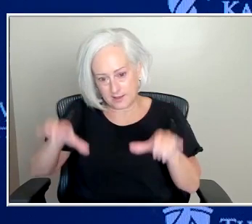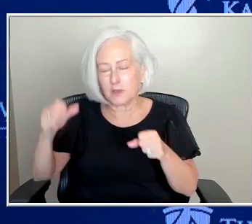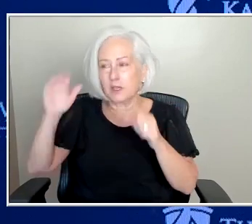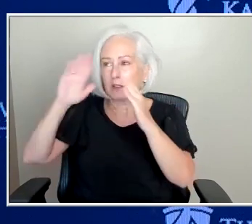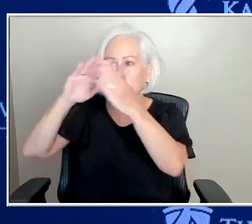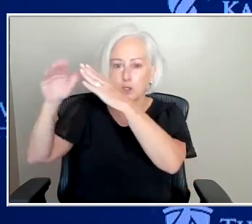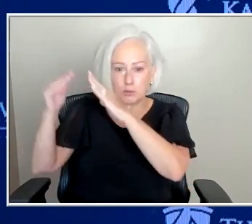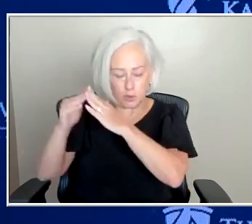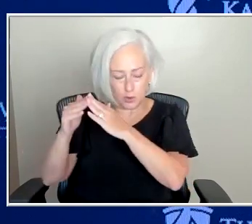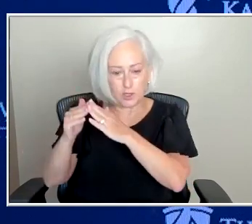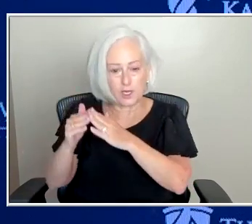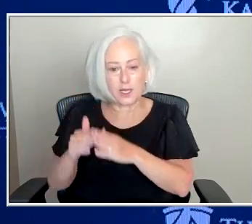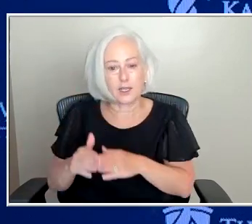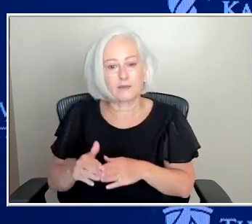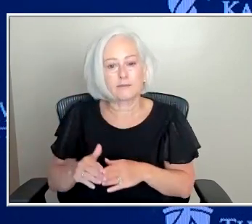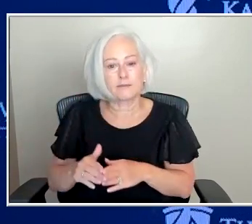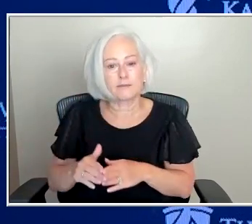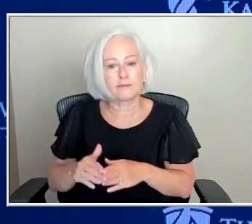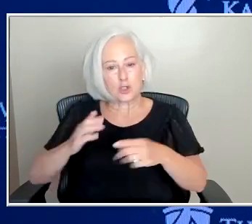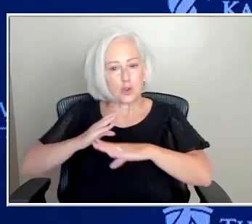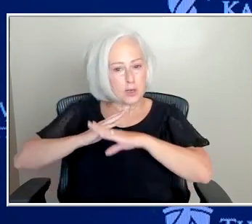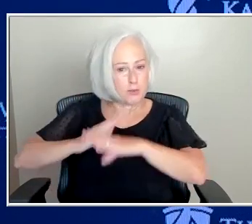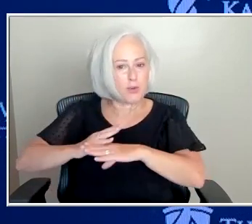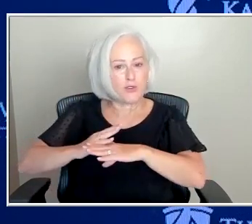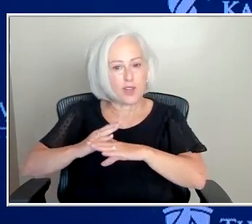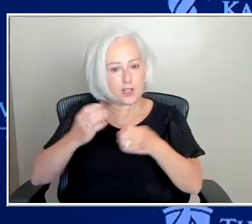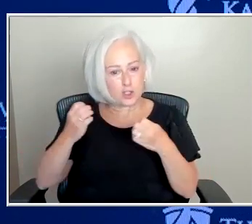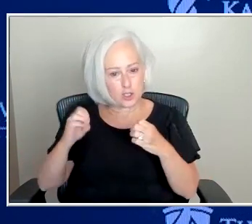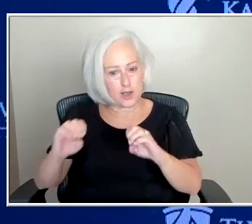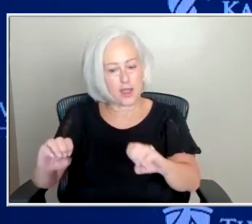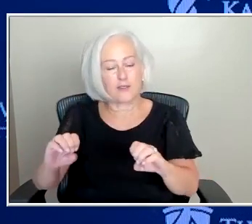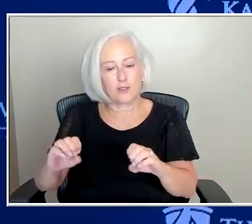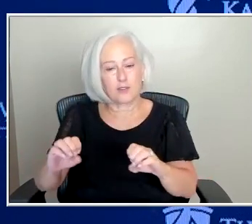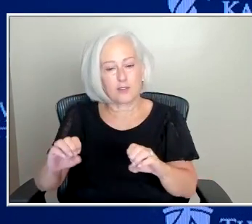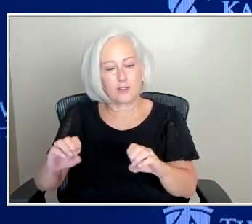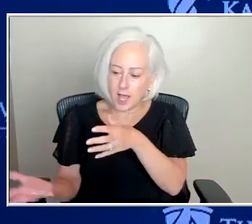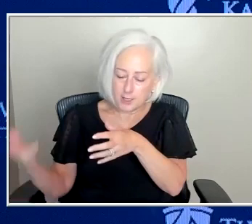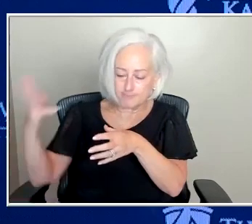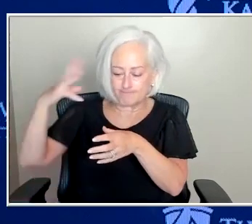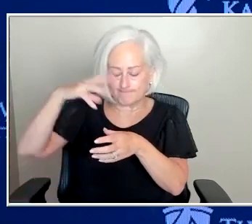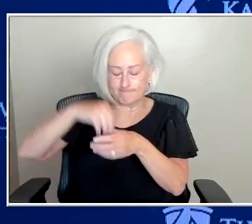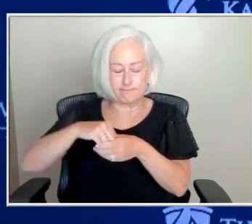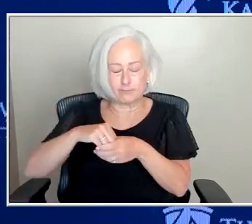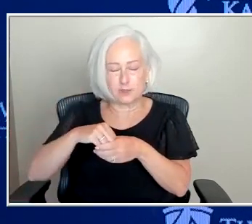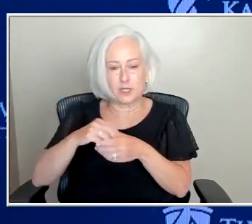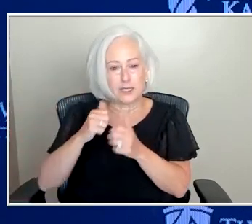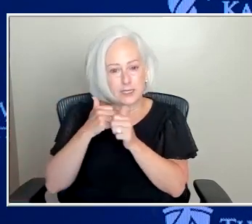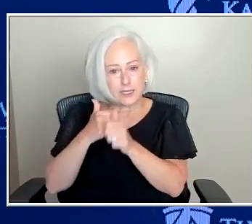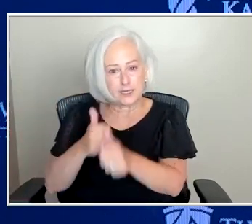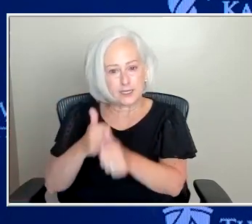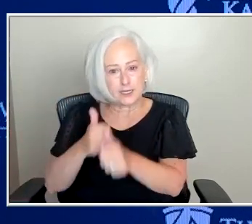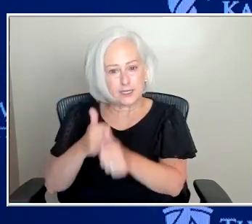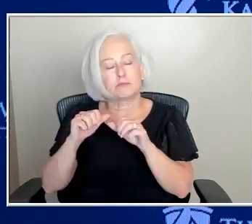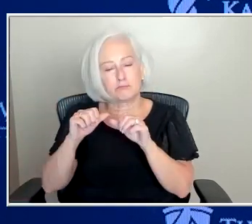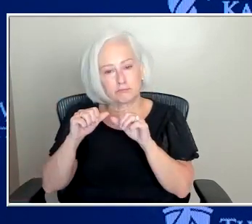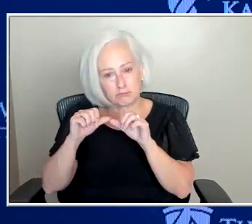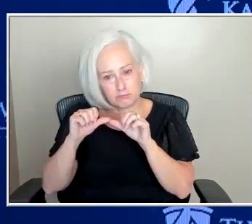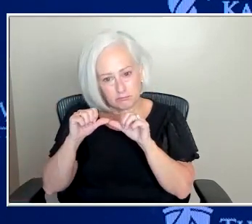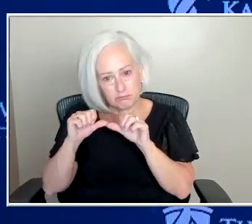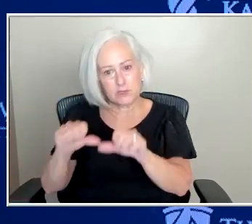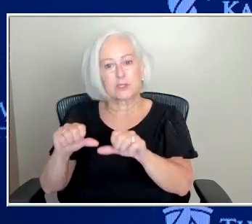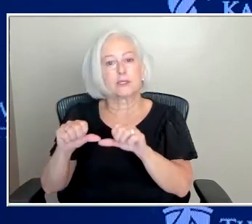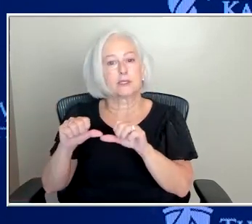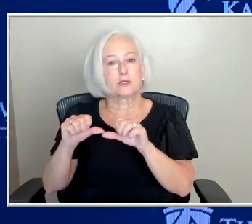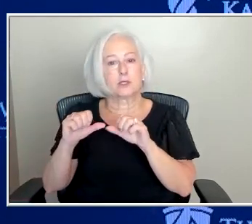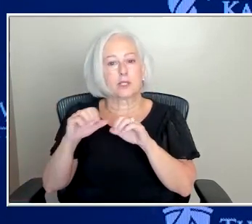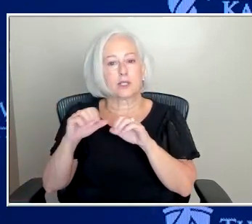prevention efforts. And so there's just a lot that goes into maintaining that status and making sure that we're kind of staying on the